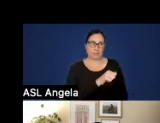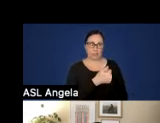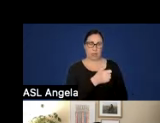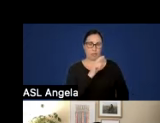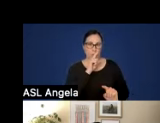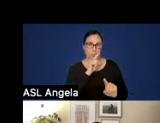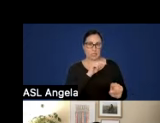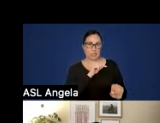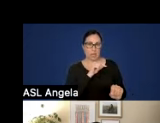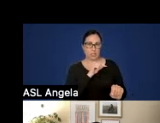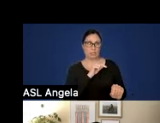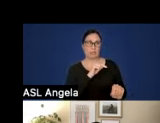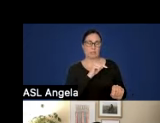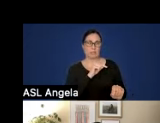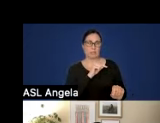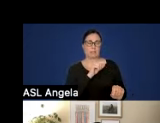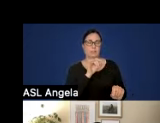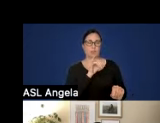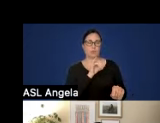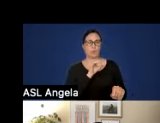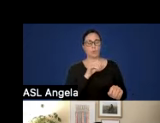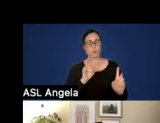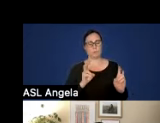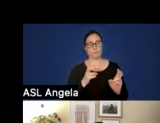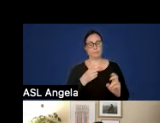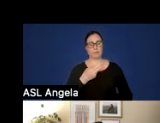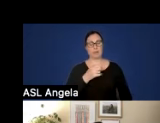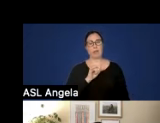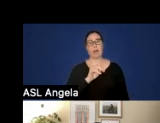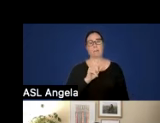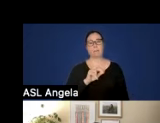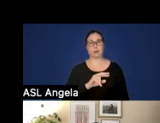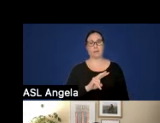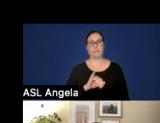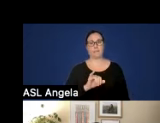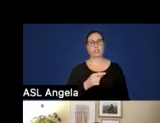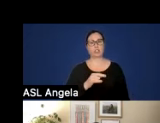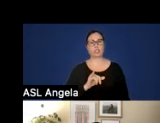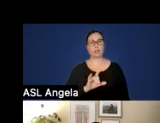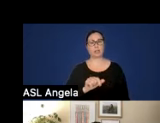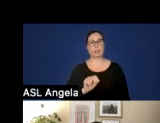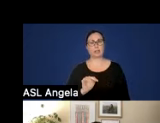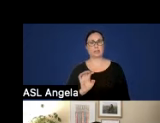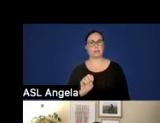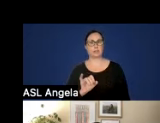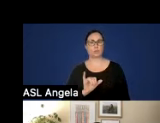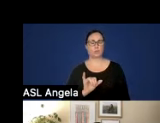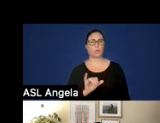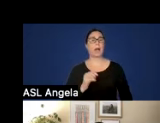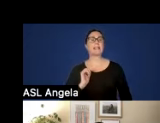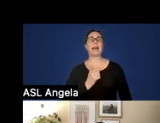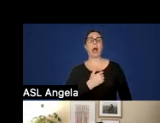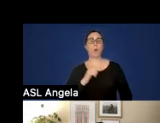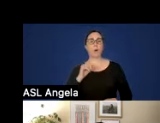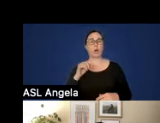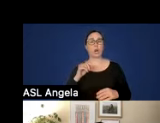be seen as hypervigilance. It's our nervous system's attempt to get safe. Like if